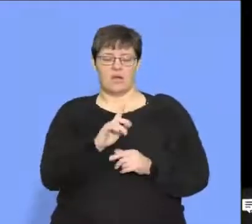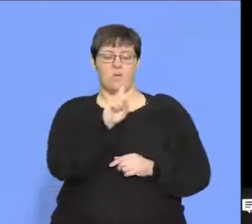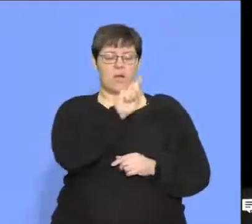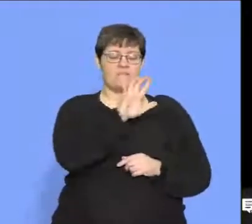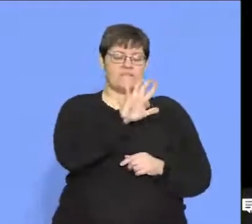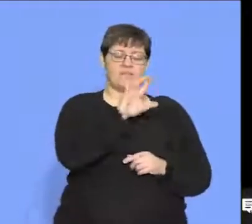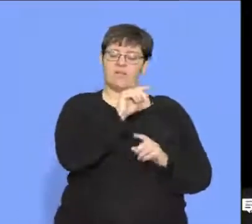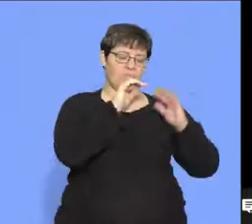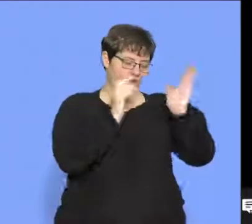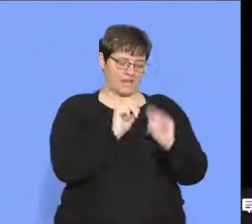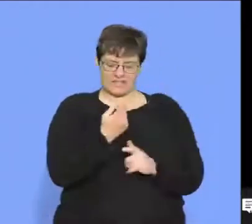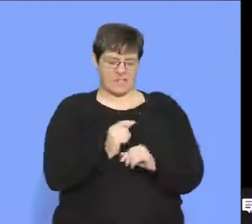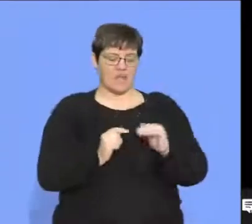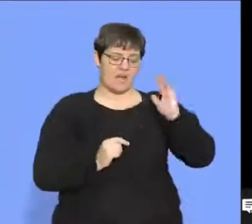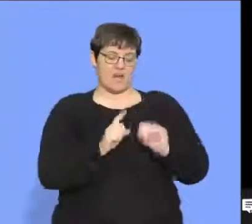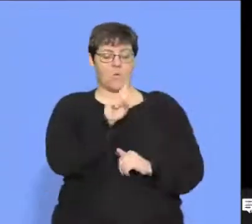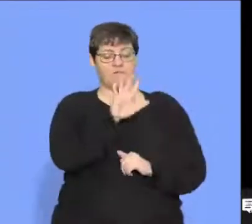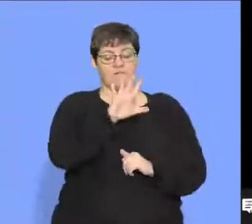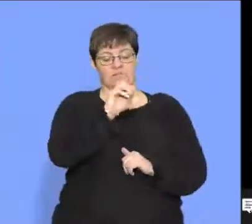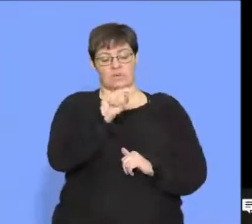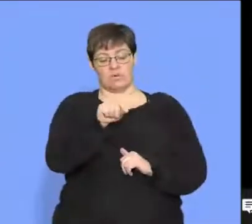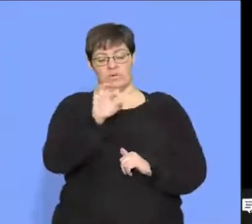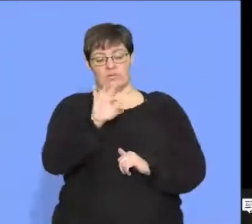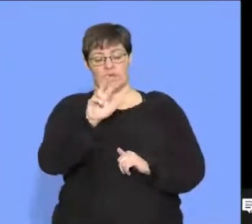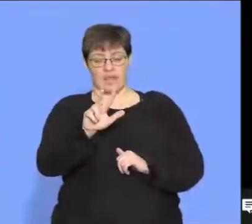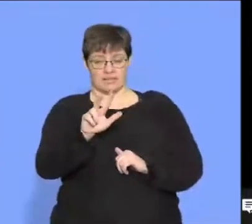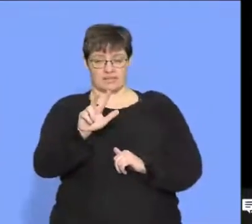150.38, forgot my brackets, let's put the brackets in there,